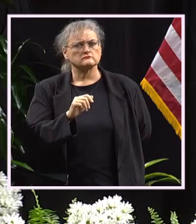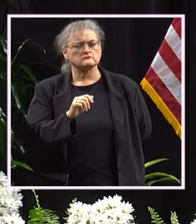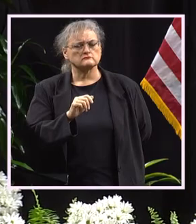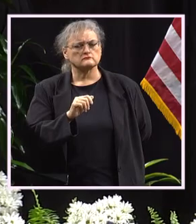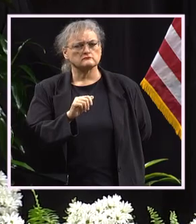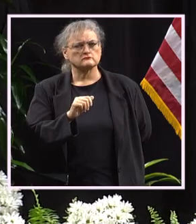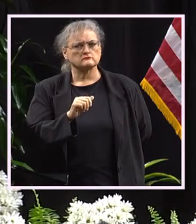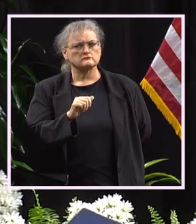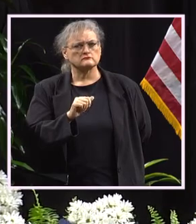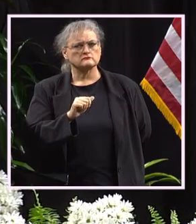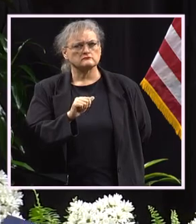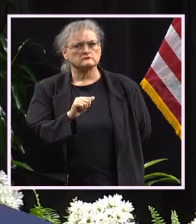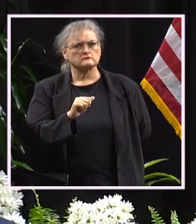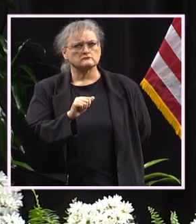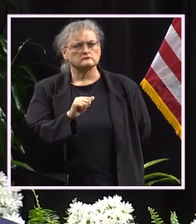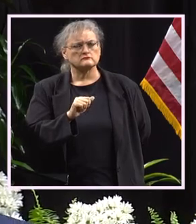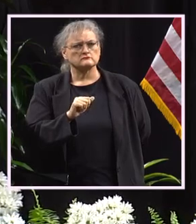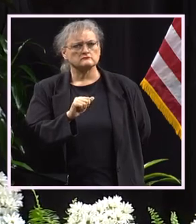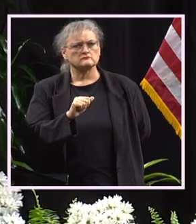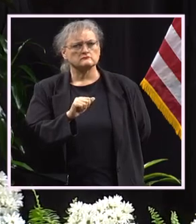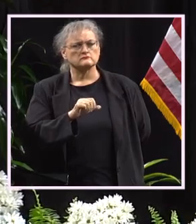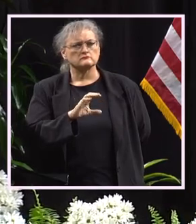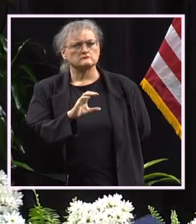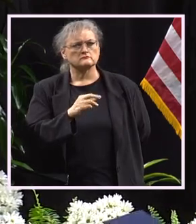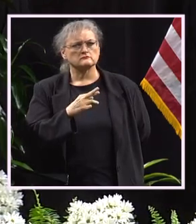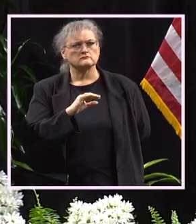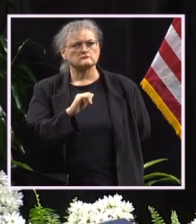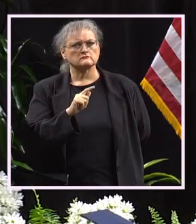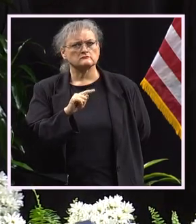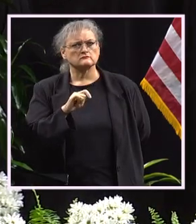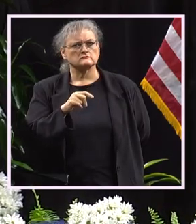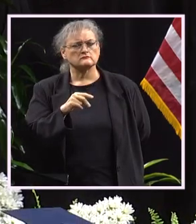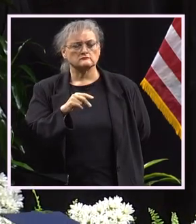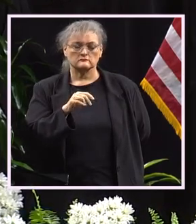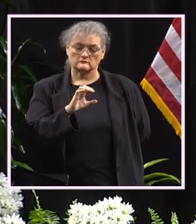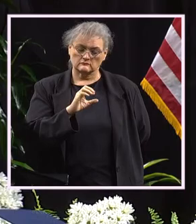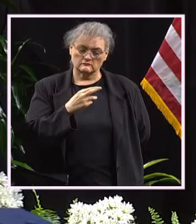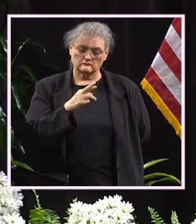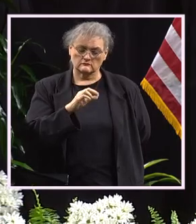What was that? Okay. Christian Elijah Victor Parga.